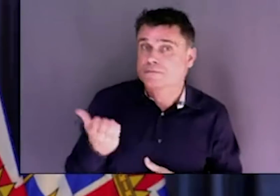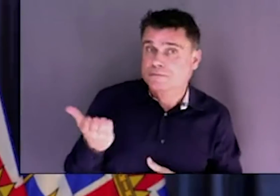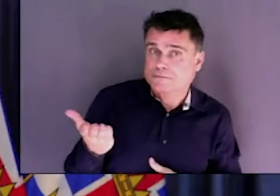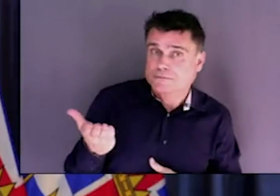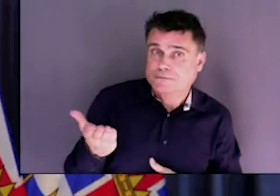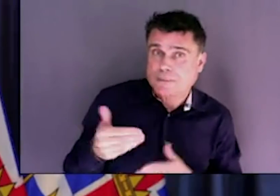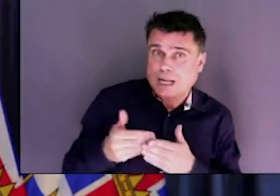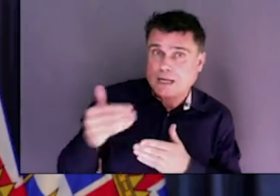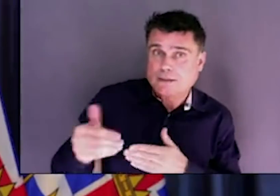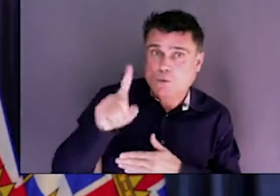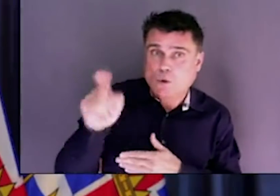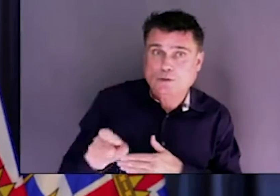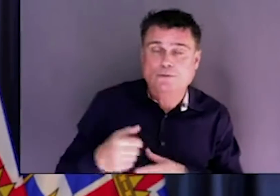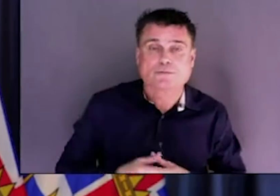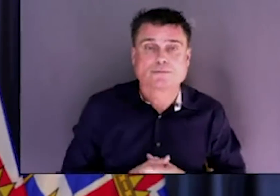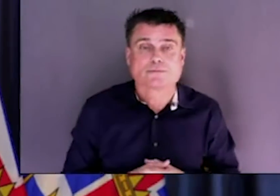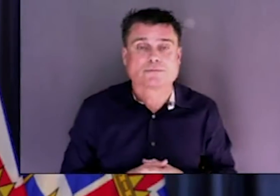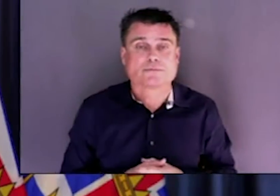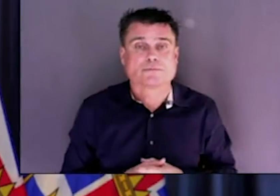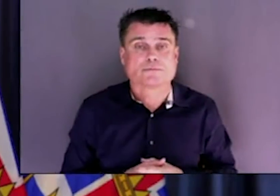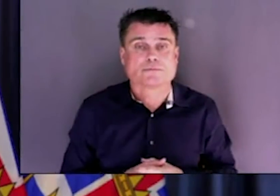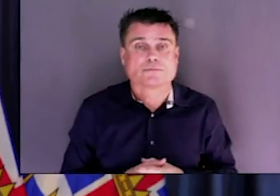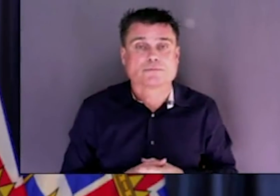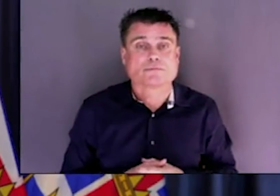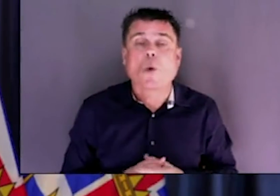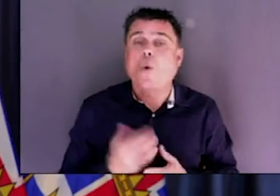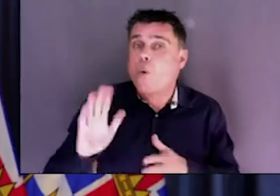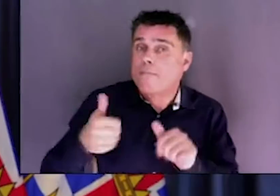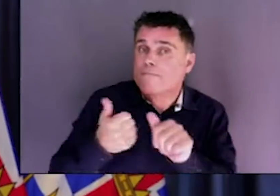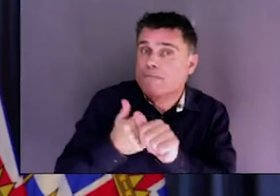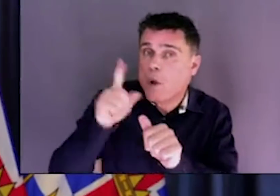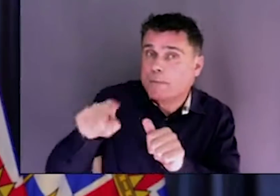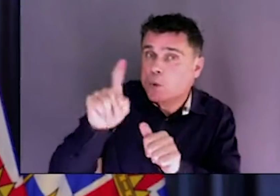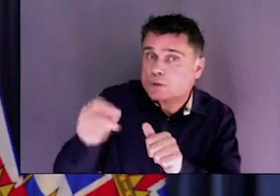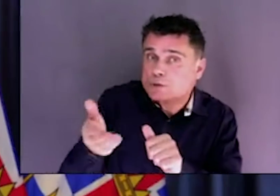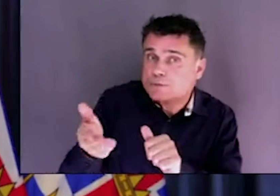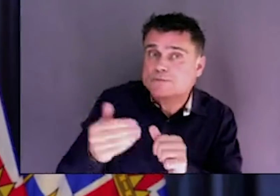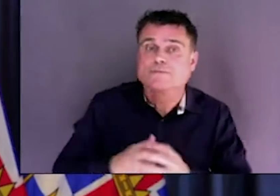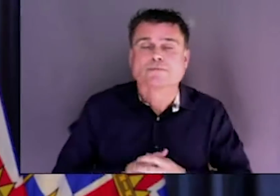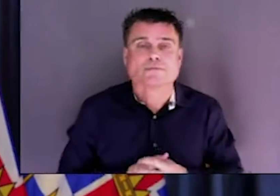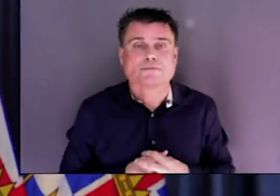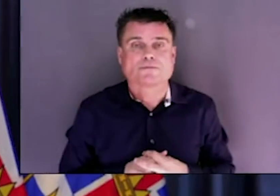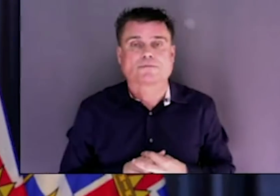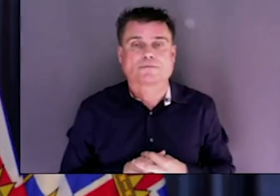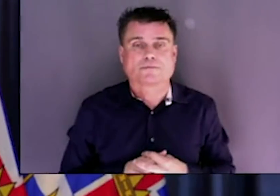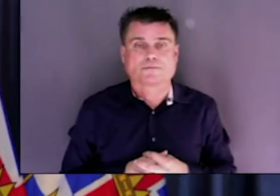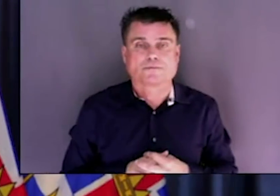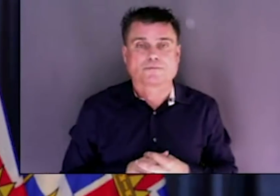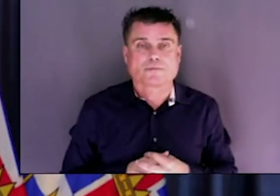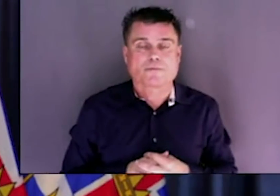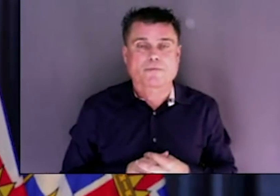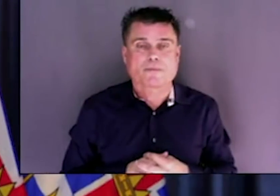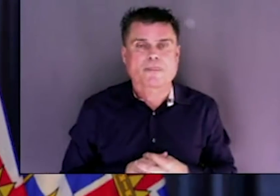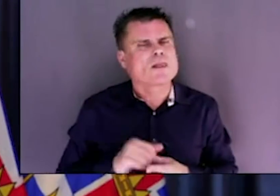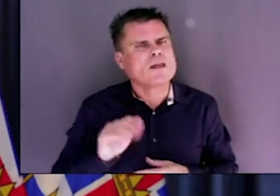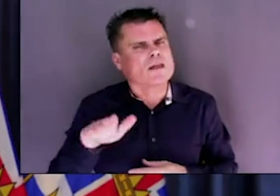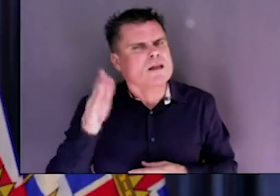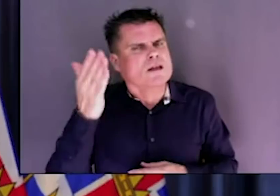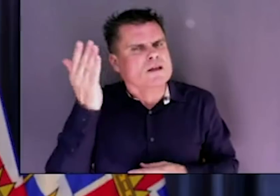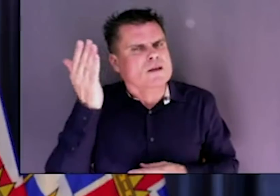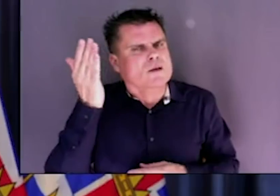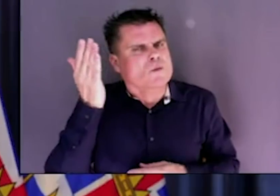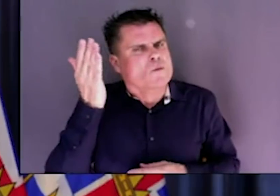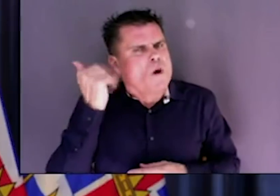it. My word's significant, not yours, but you can interpret it any way you want. But why not have